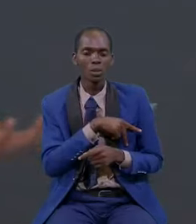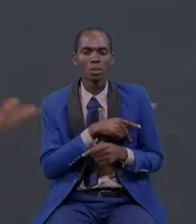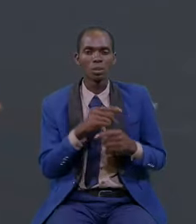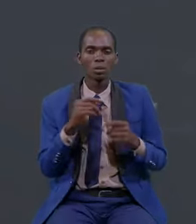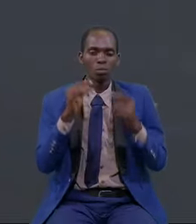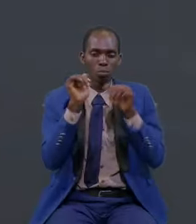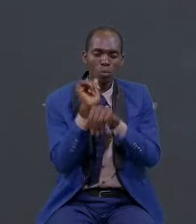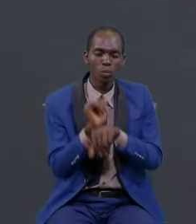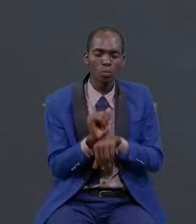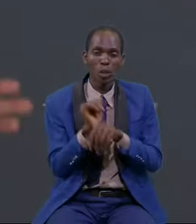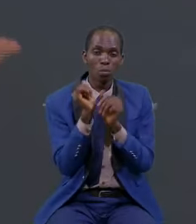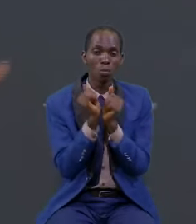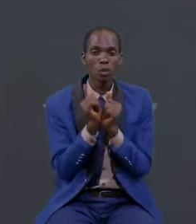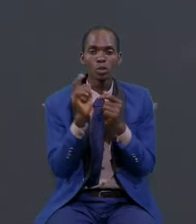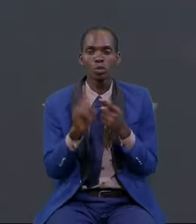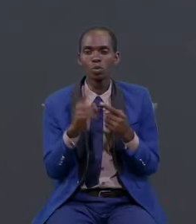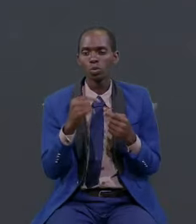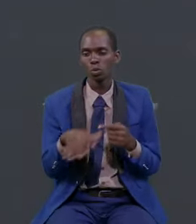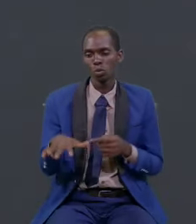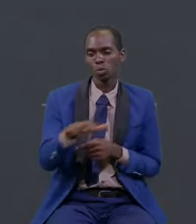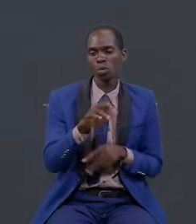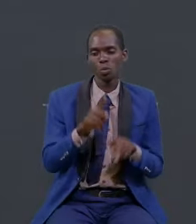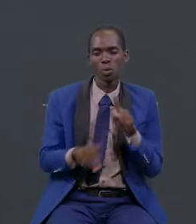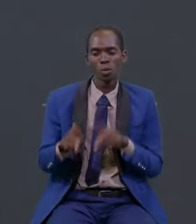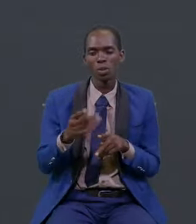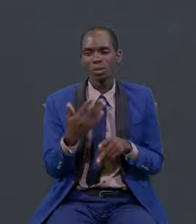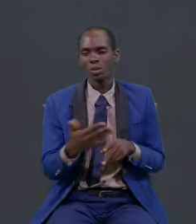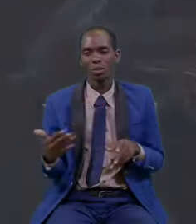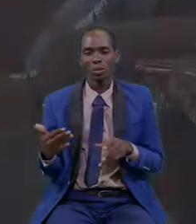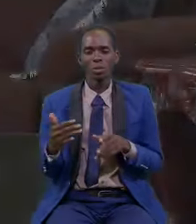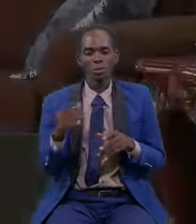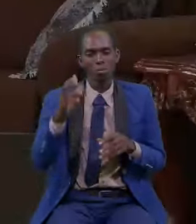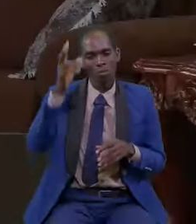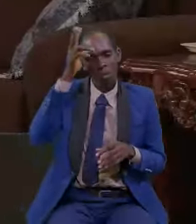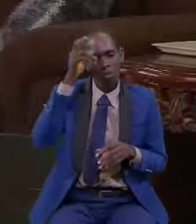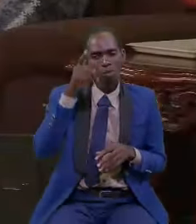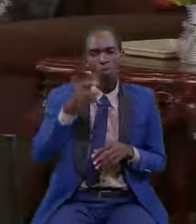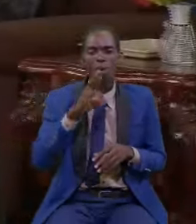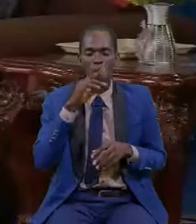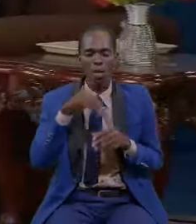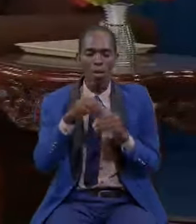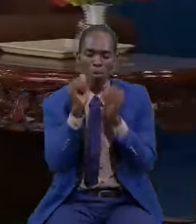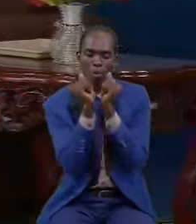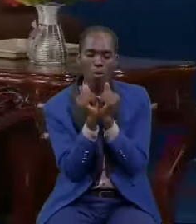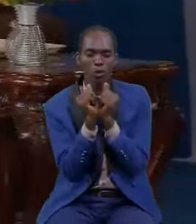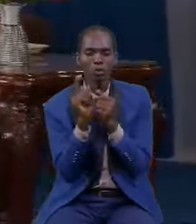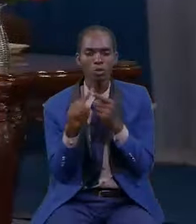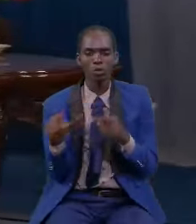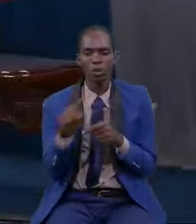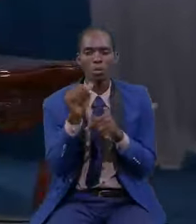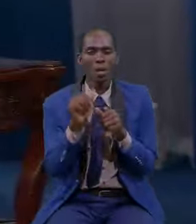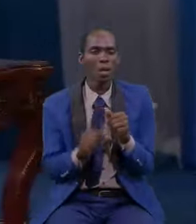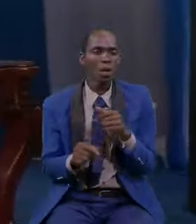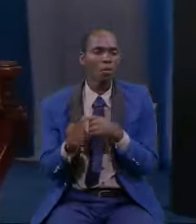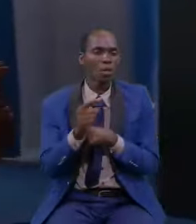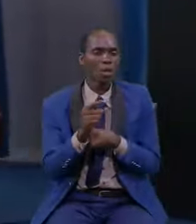to those demons. You're in bondage to them every day. What happens? That at the point of